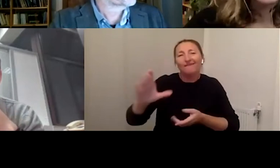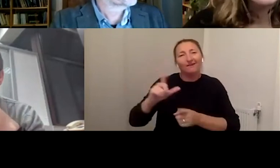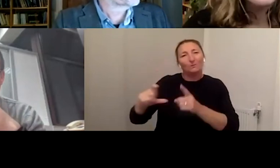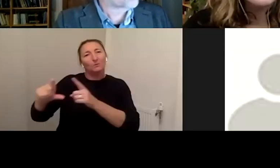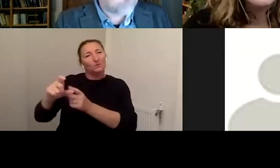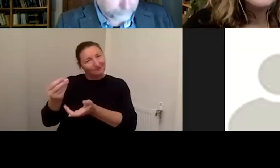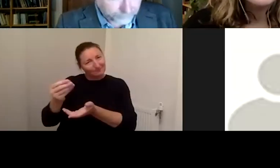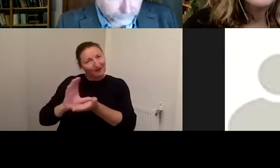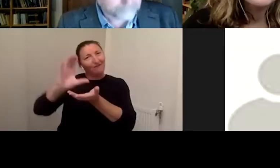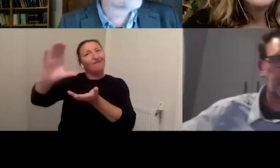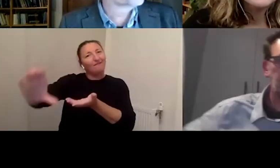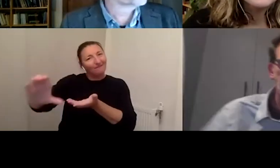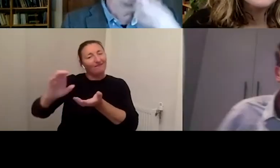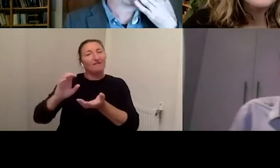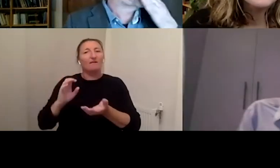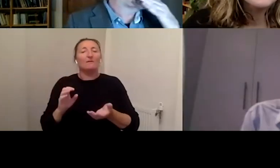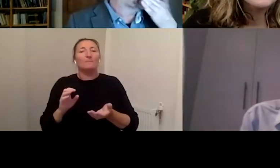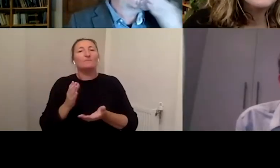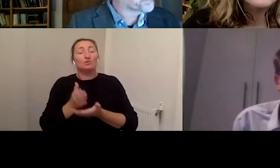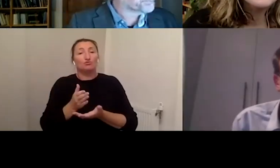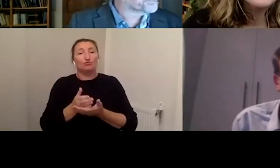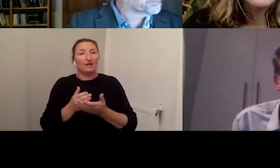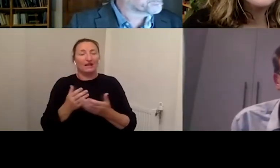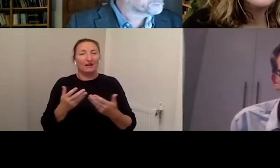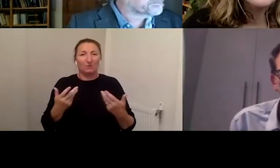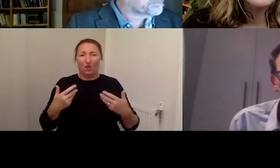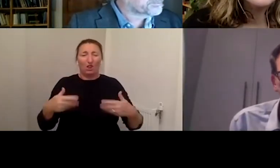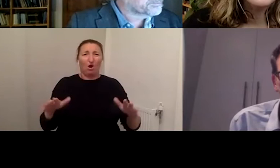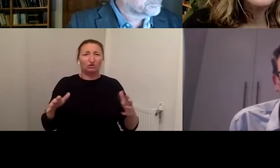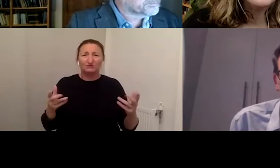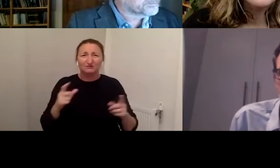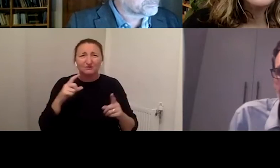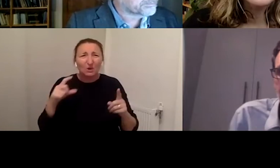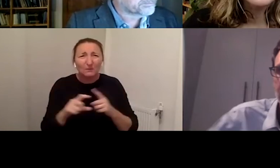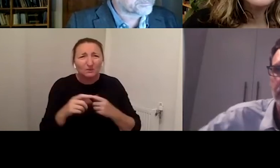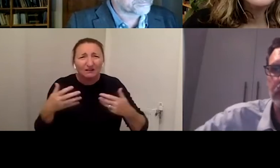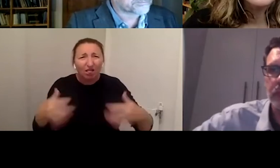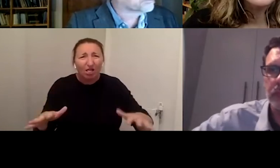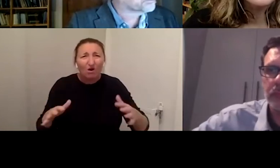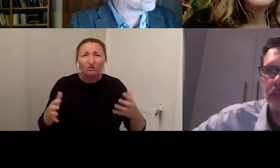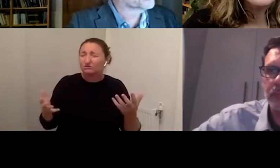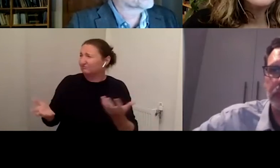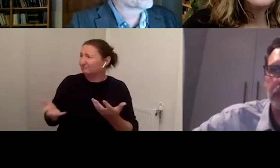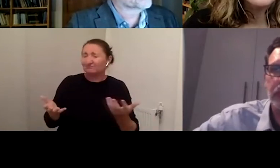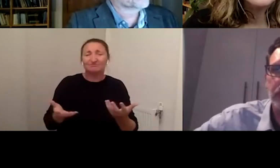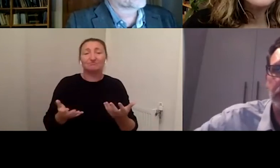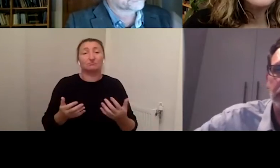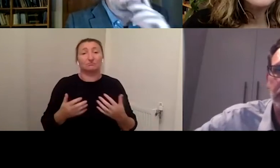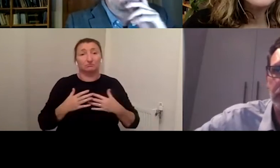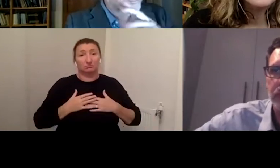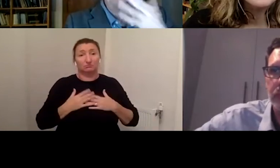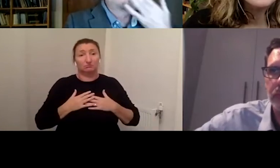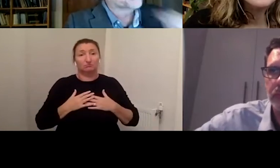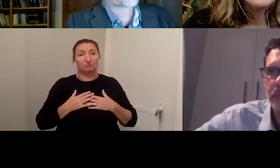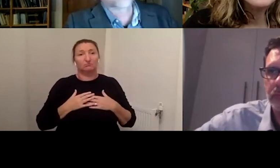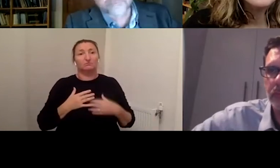their entities. And we kind of lost in that. I mean, the community's lost in that. And what we kind of wanted to do was, we knew solar was